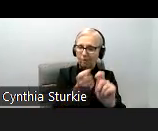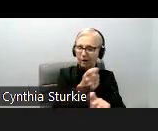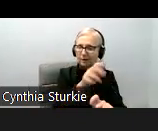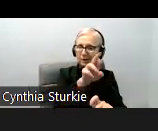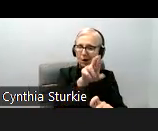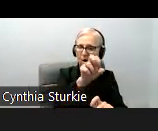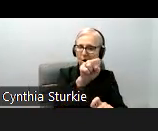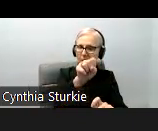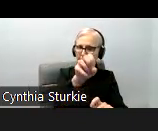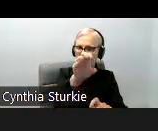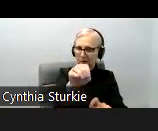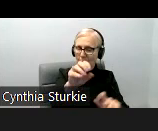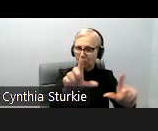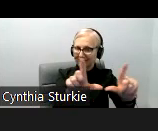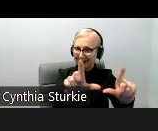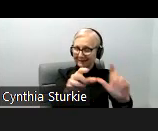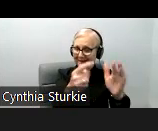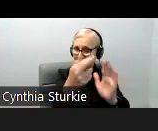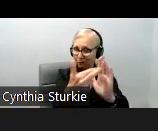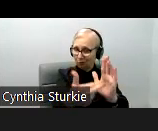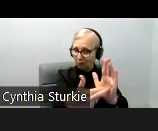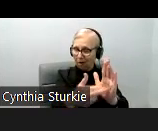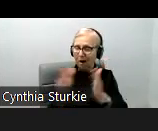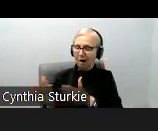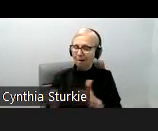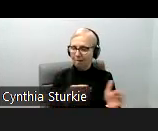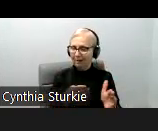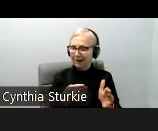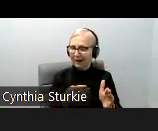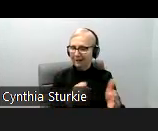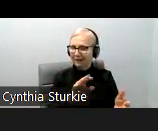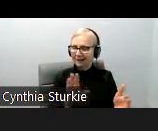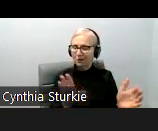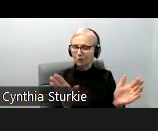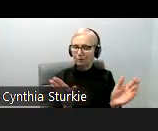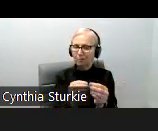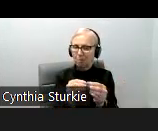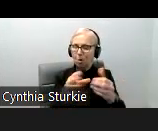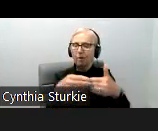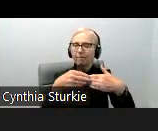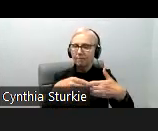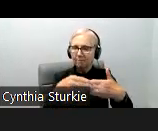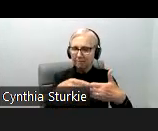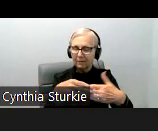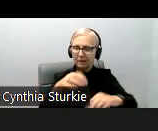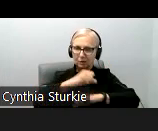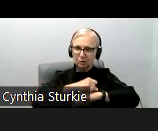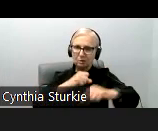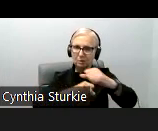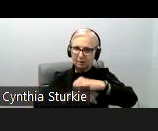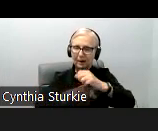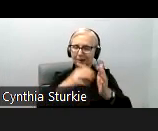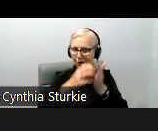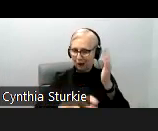RSSO license regulations, I think our intention is to move to more of this flexible structure, like in chapter